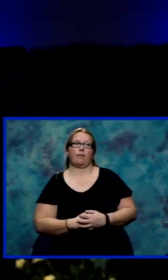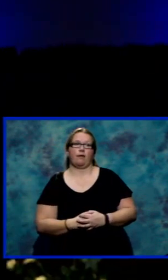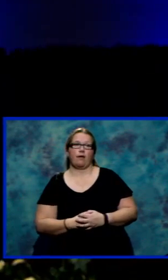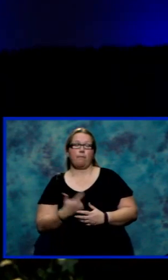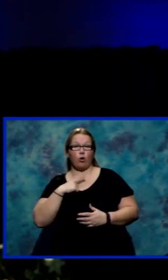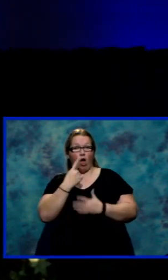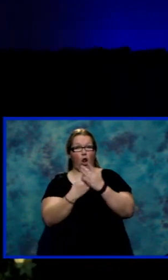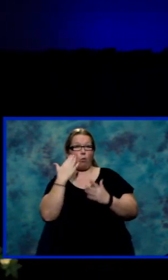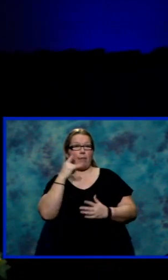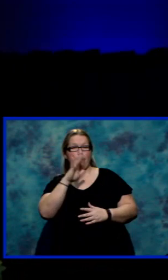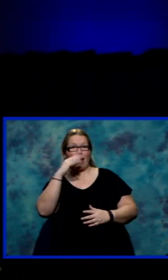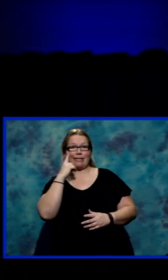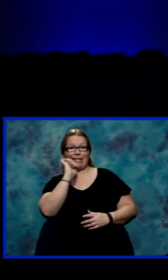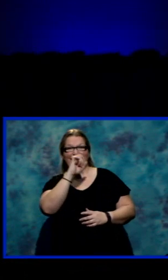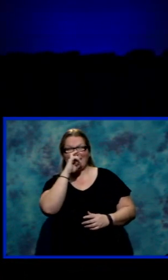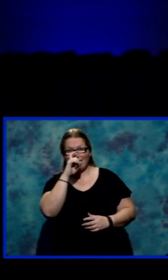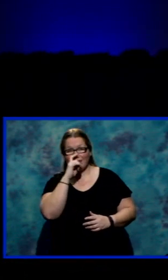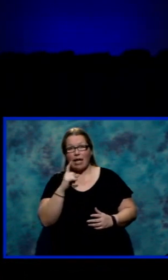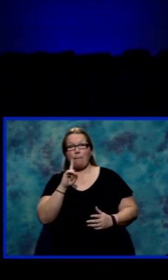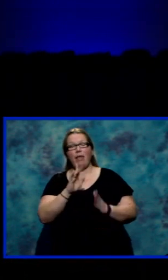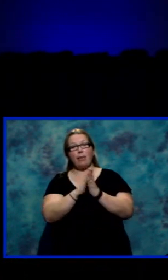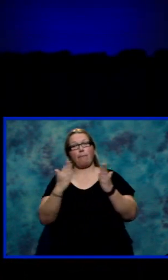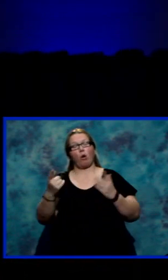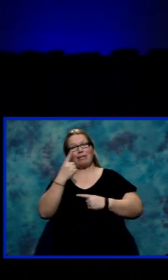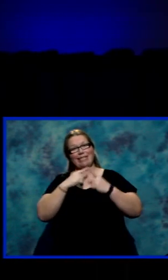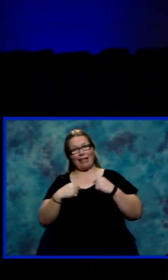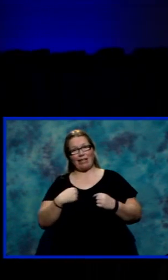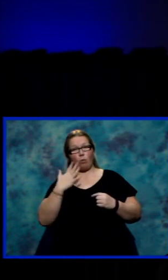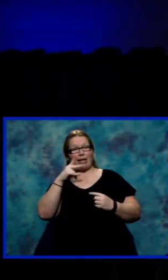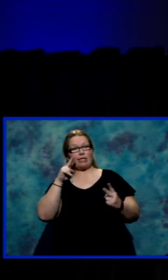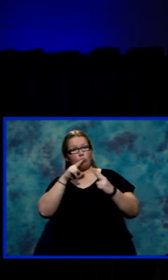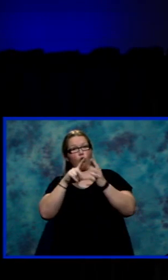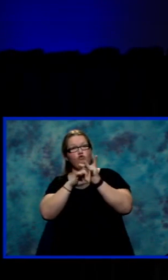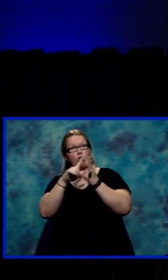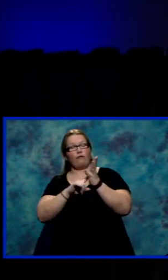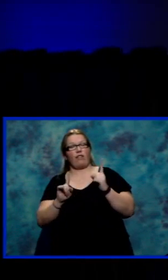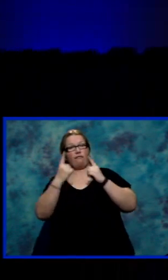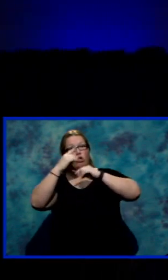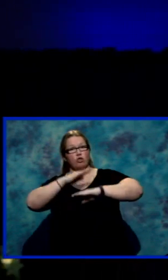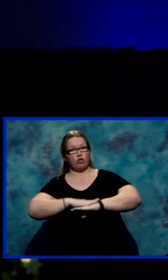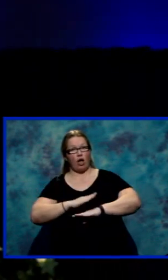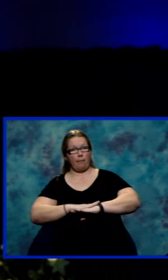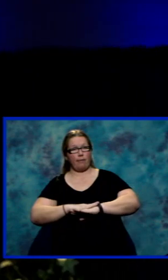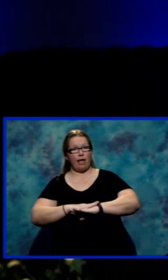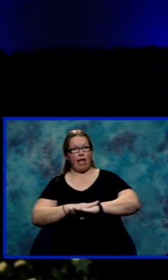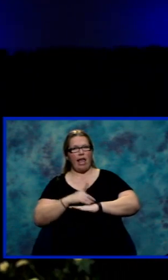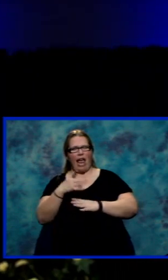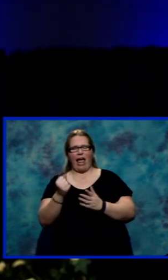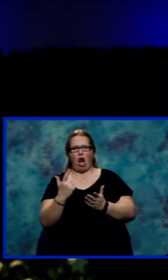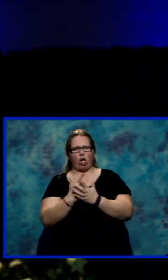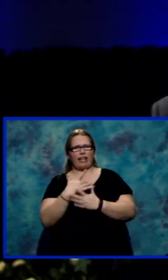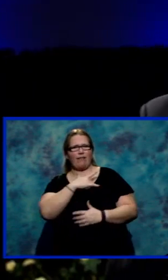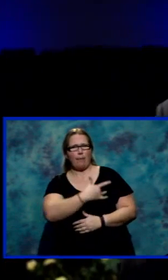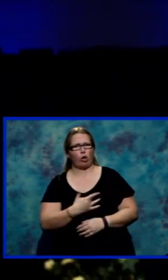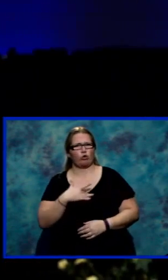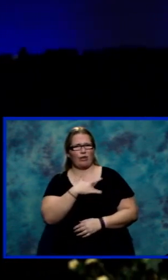I don't know what the issue was. But the Bible tells us clearly that when he saw Rachel for the first time, he was overcome with emotion. And